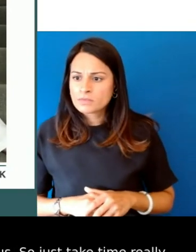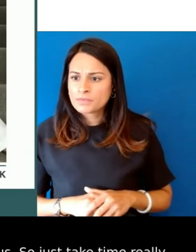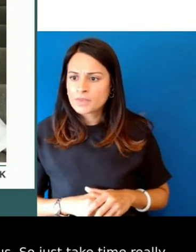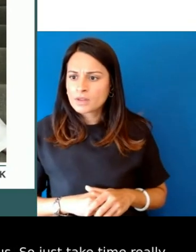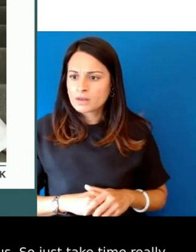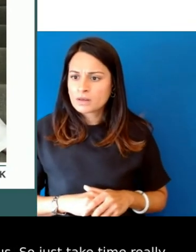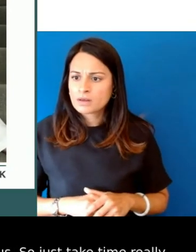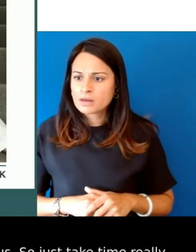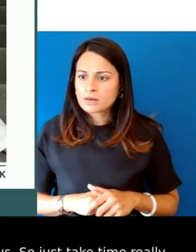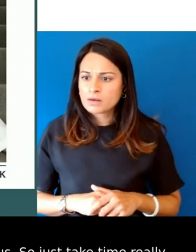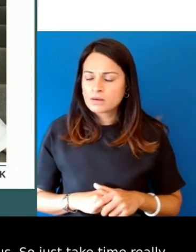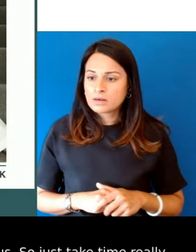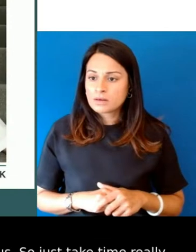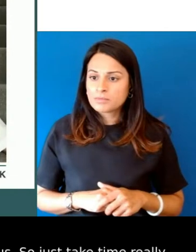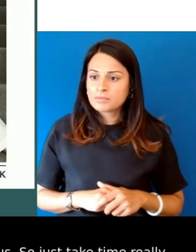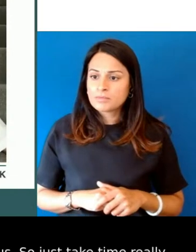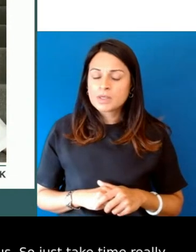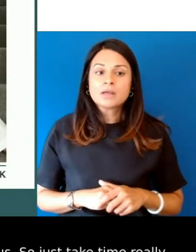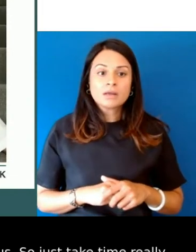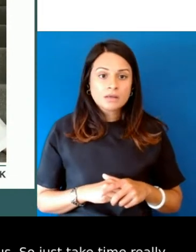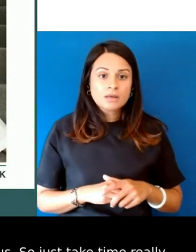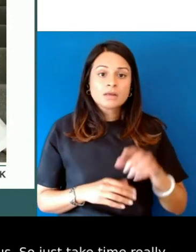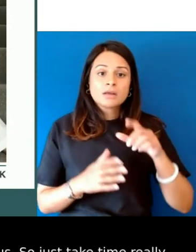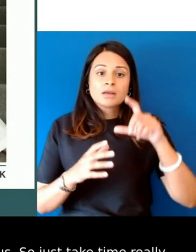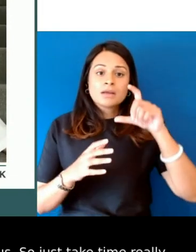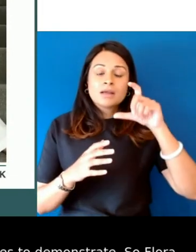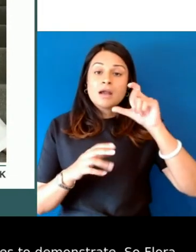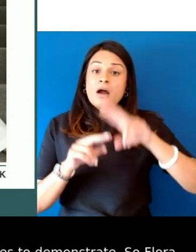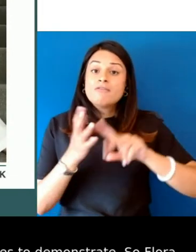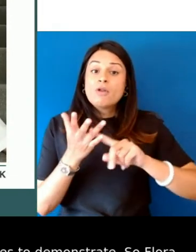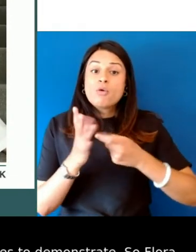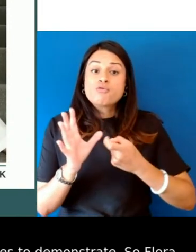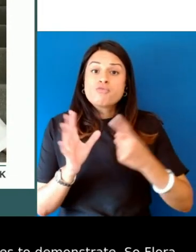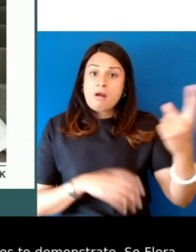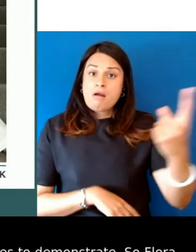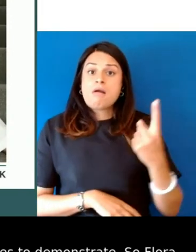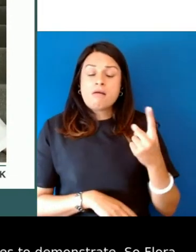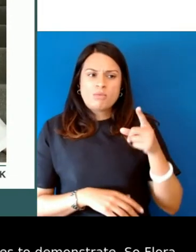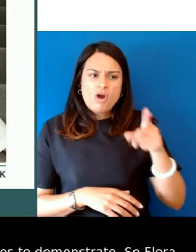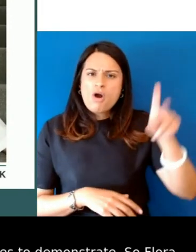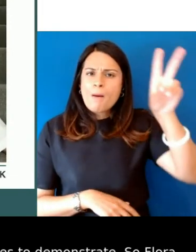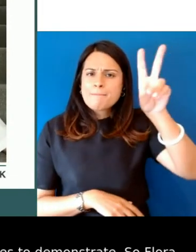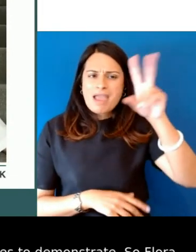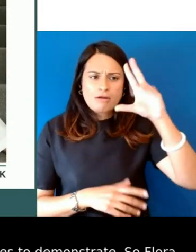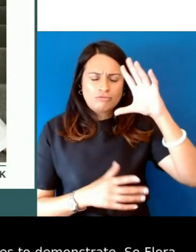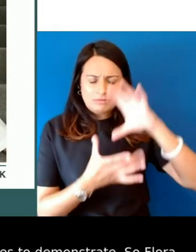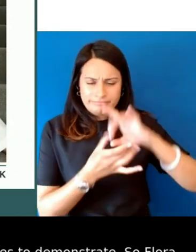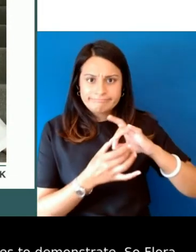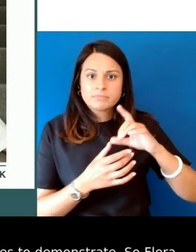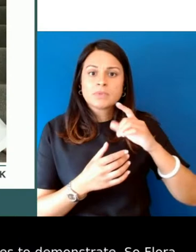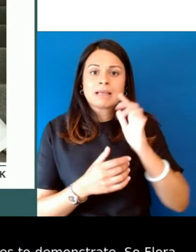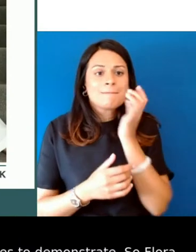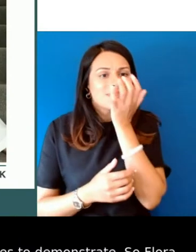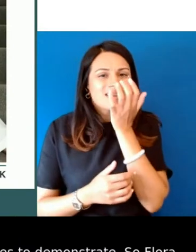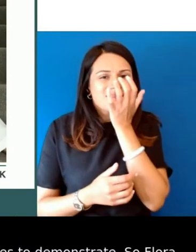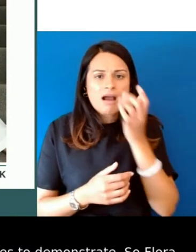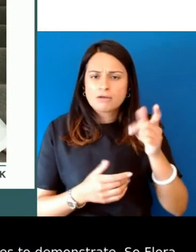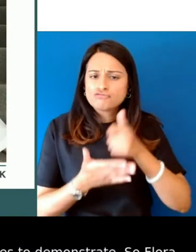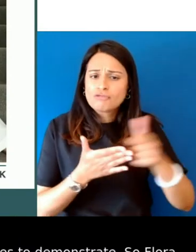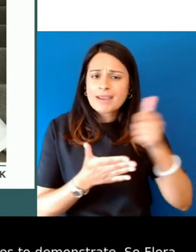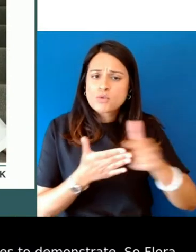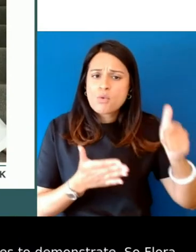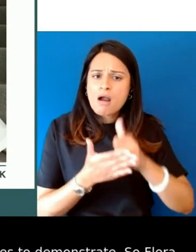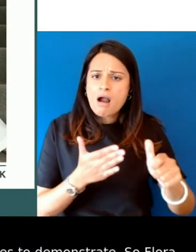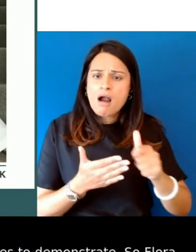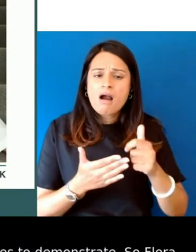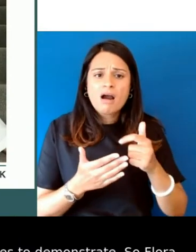so flora is nine and bought by her parents who concerned about peanut allergy she used to eat peanuts regularly as a toddler but stopped at some point when she